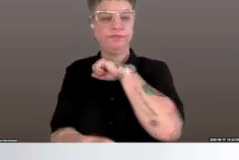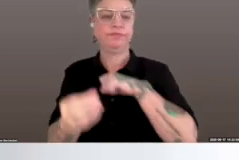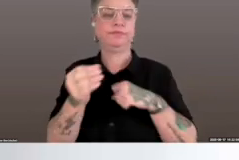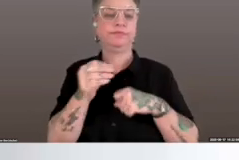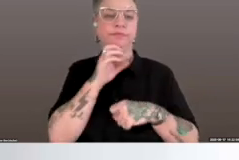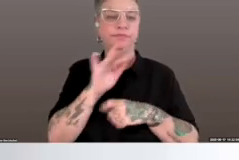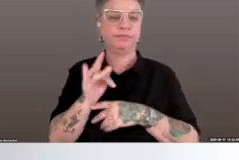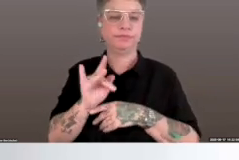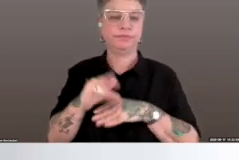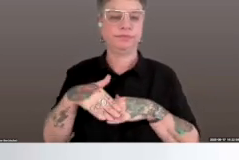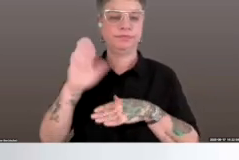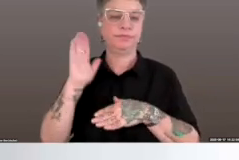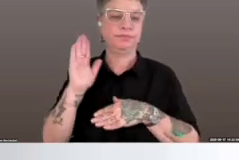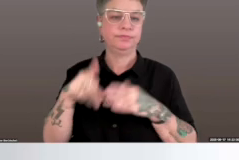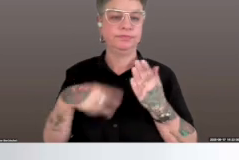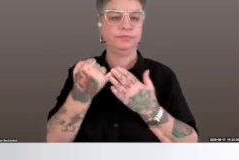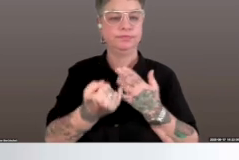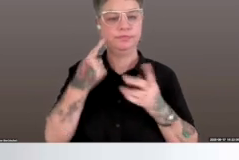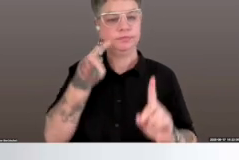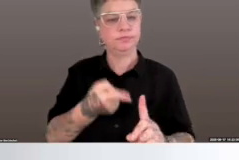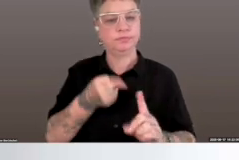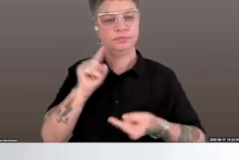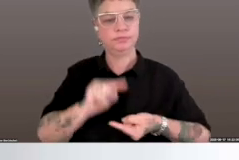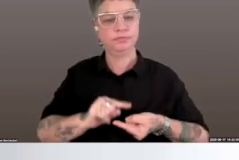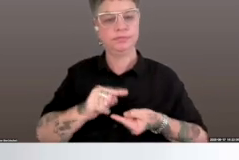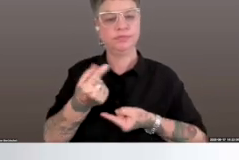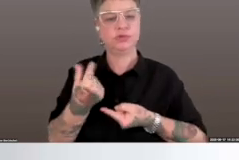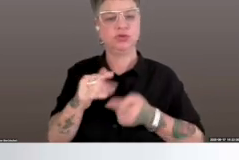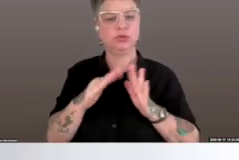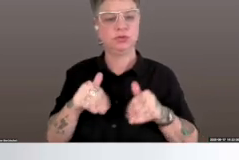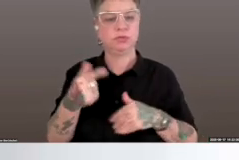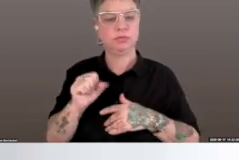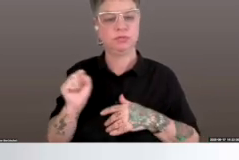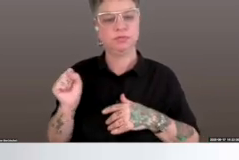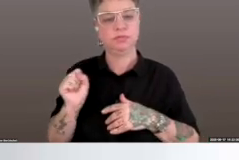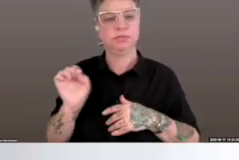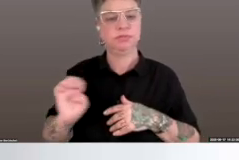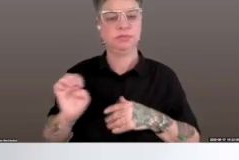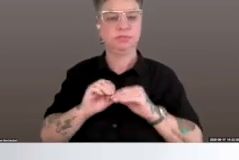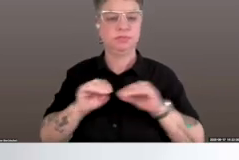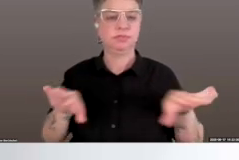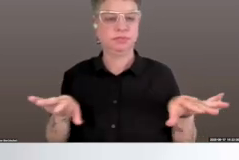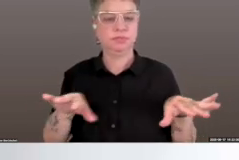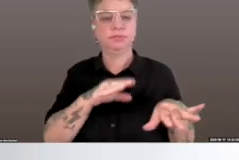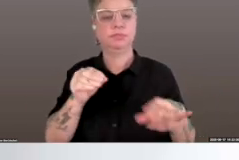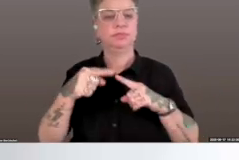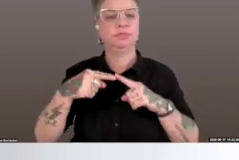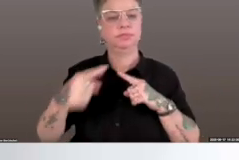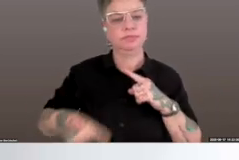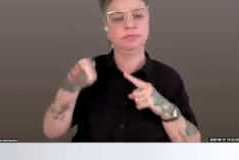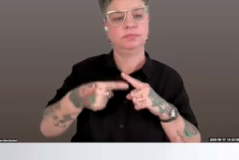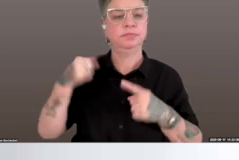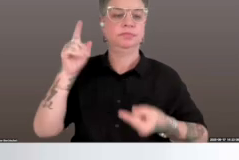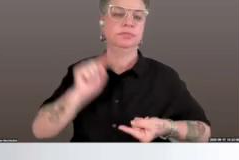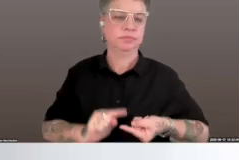or older. The project goals include reducing greenhouse gas emissions, reducing vehicle miles traveled, and providing access to clean